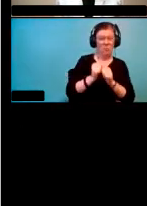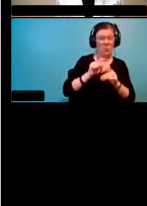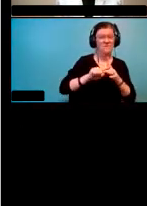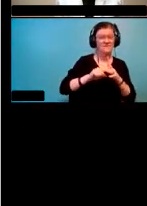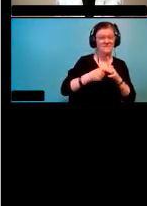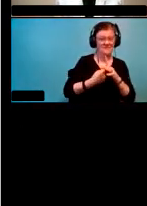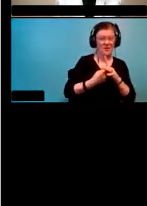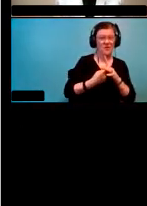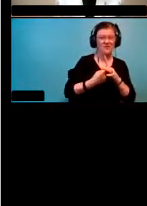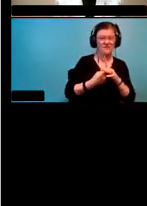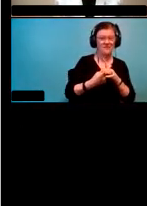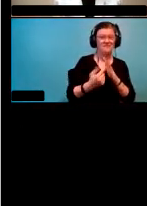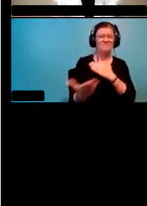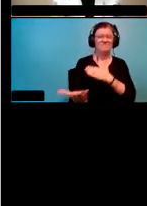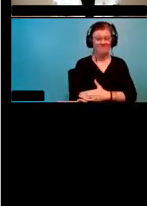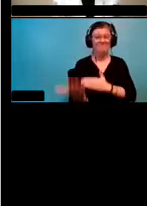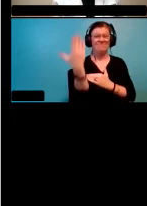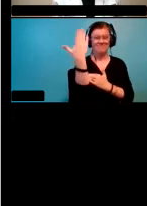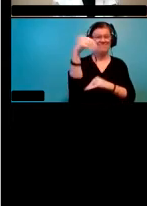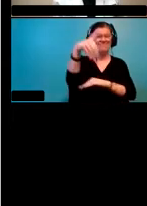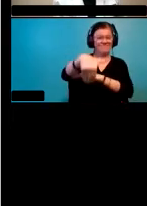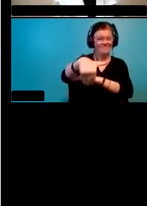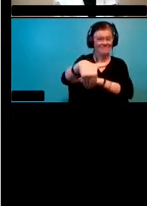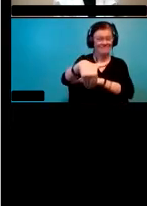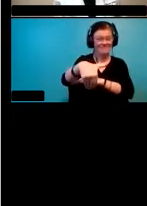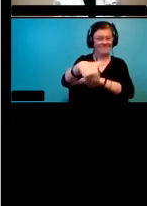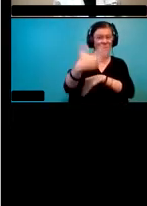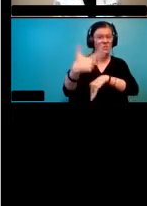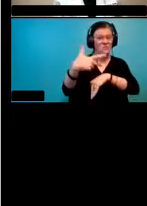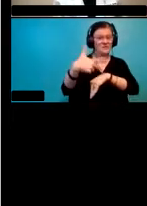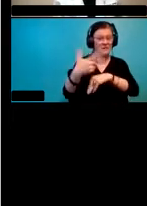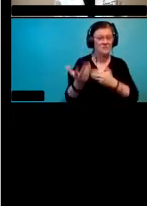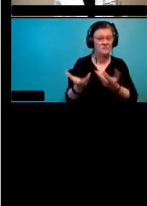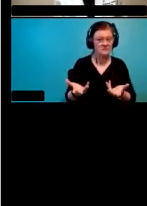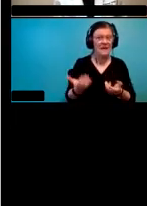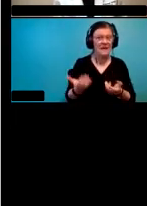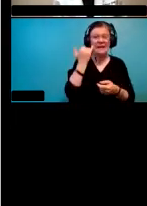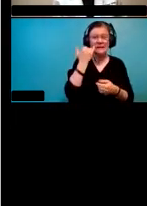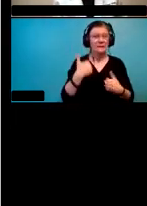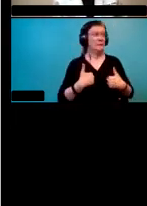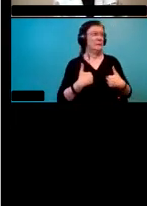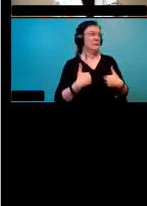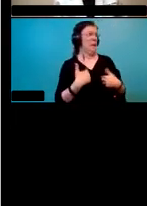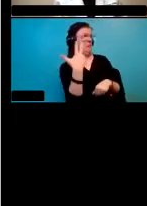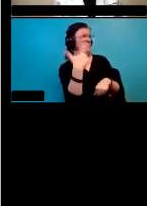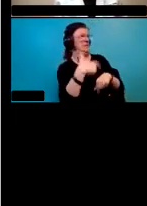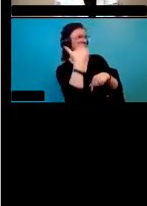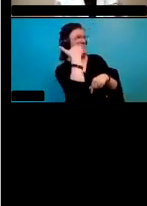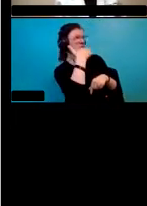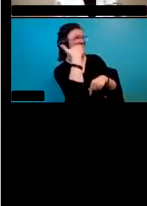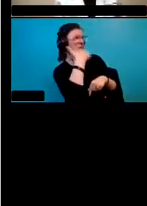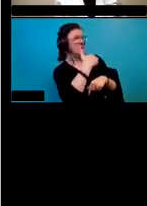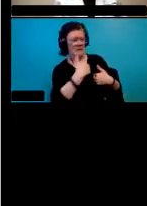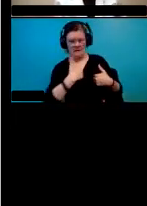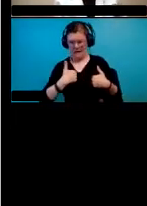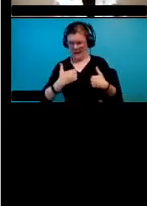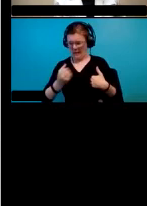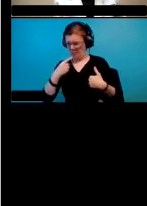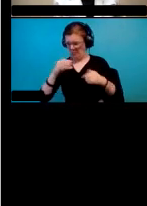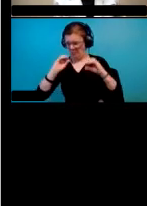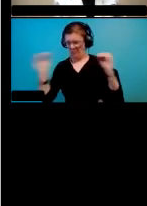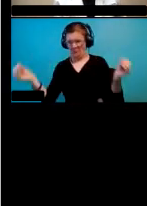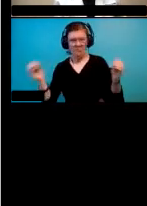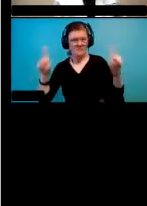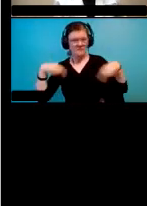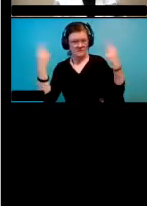at 3 times per day. And if you haven't really taken a lot of medications before, starting to take medications